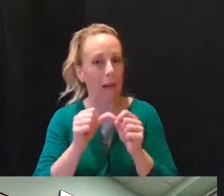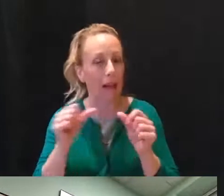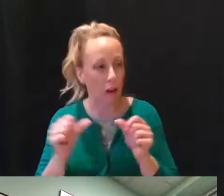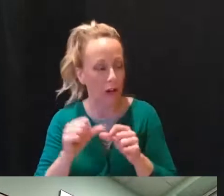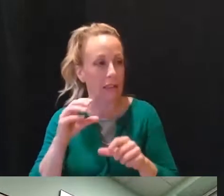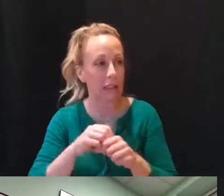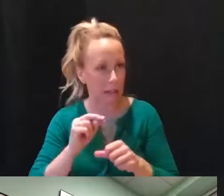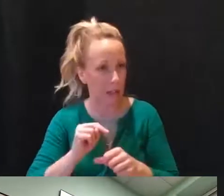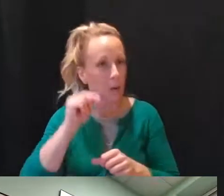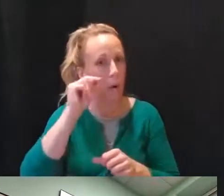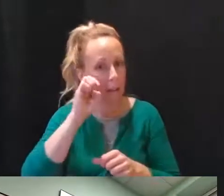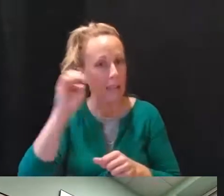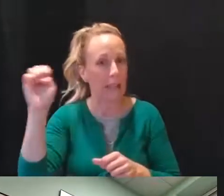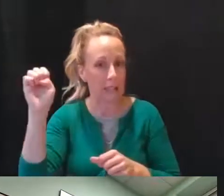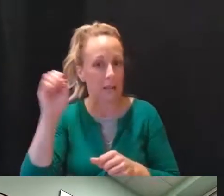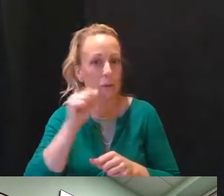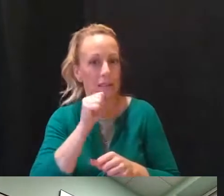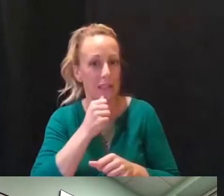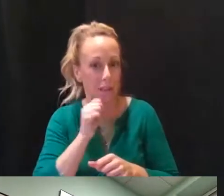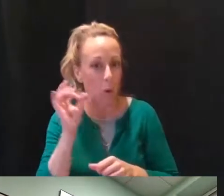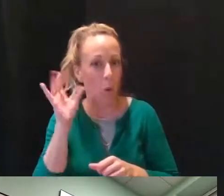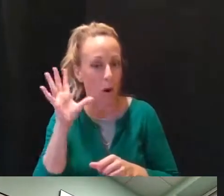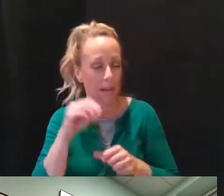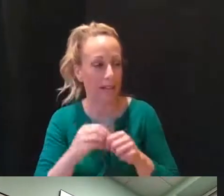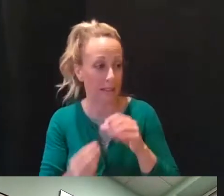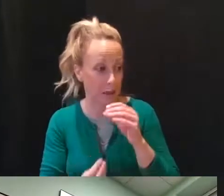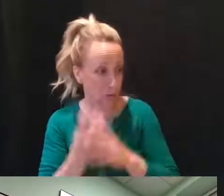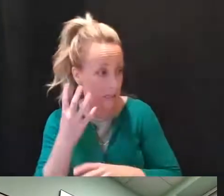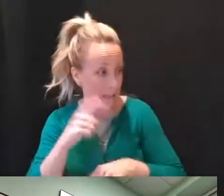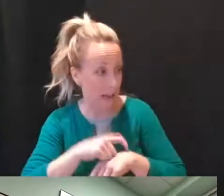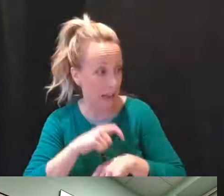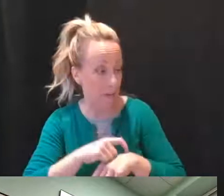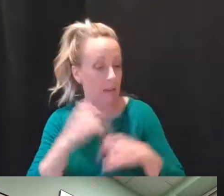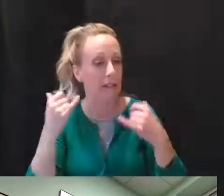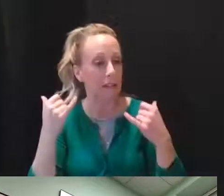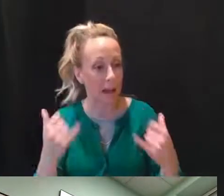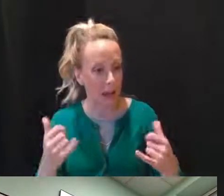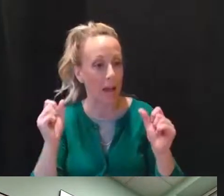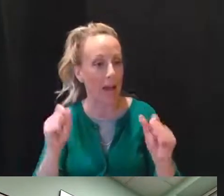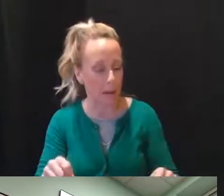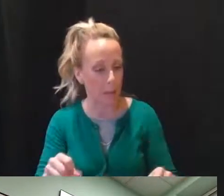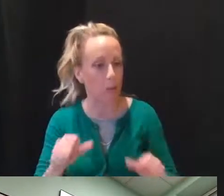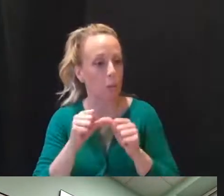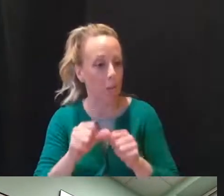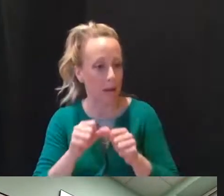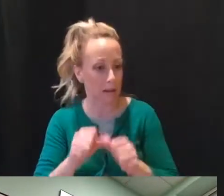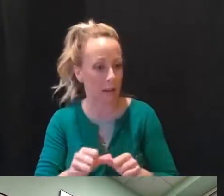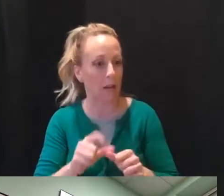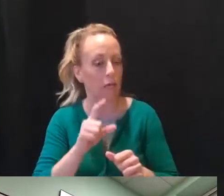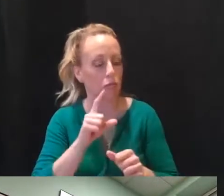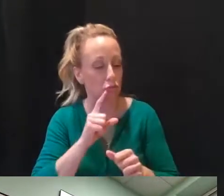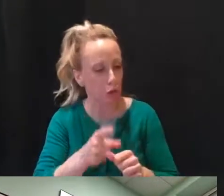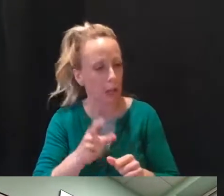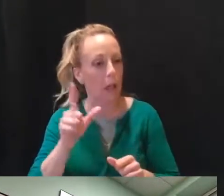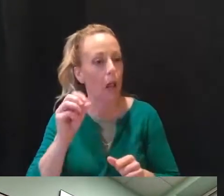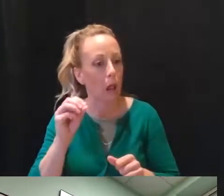Northeast that suffered horribly during the spring and appear to be able to maintain quite low levels of